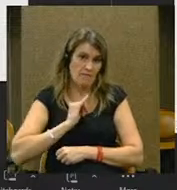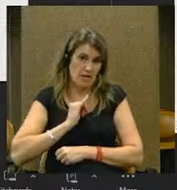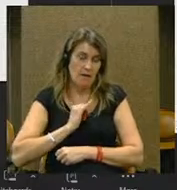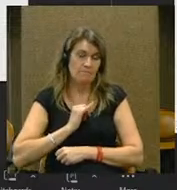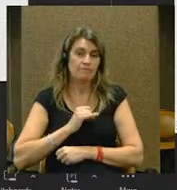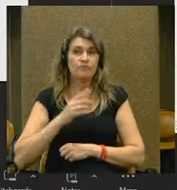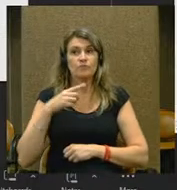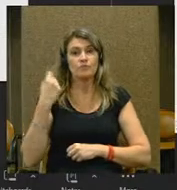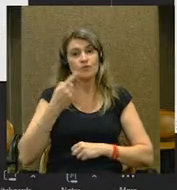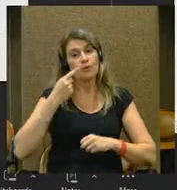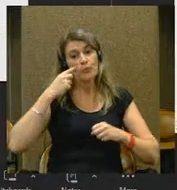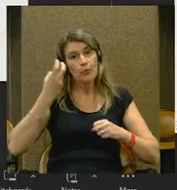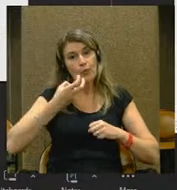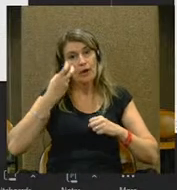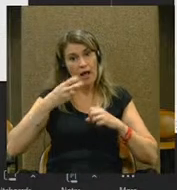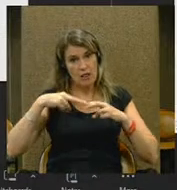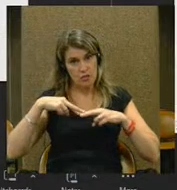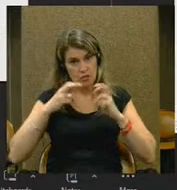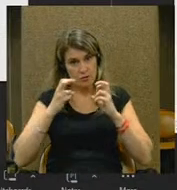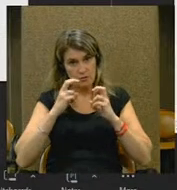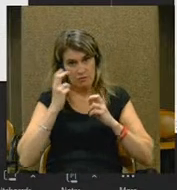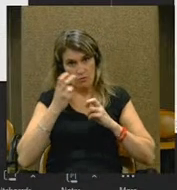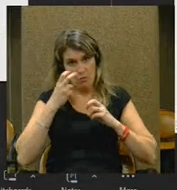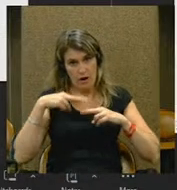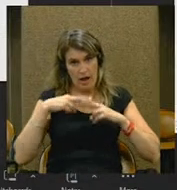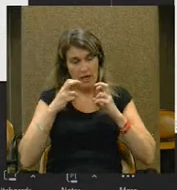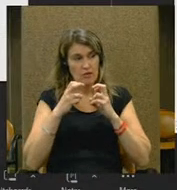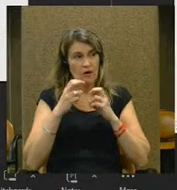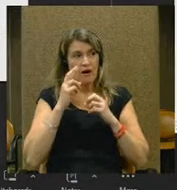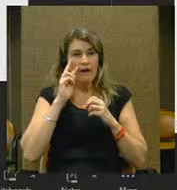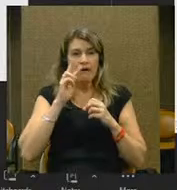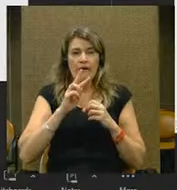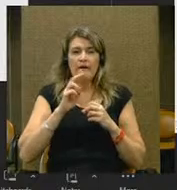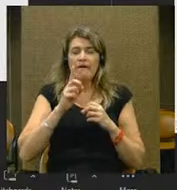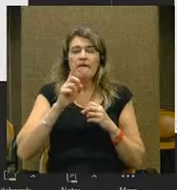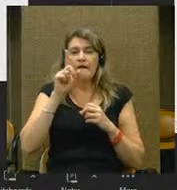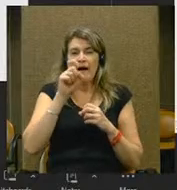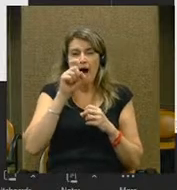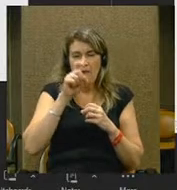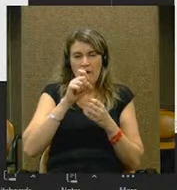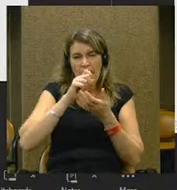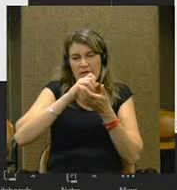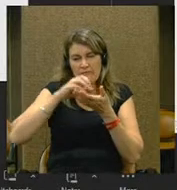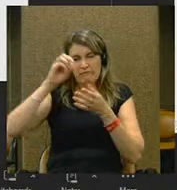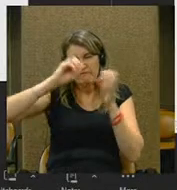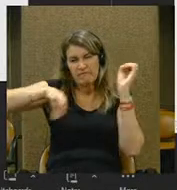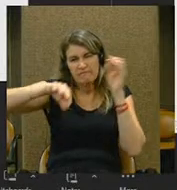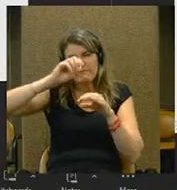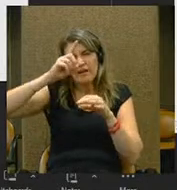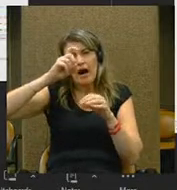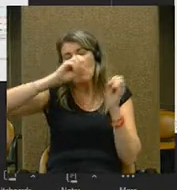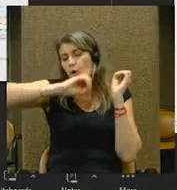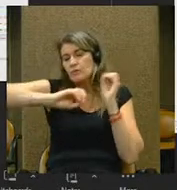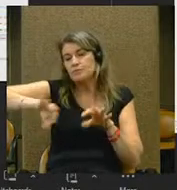checking the wastewater, the sewer water that Bo mentioned. We haven't got that as a formal program